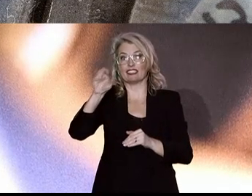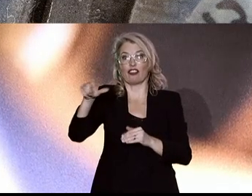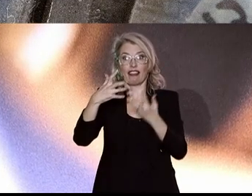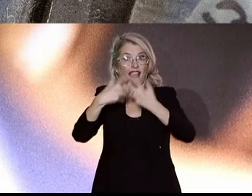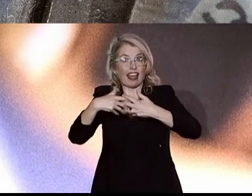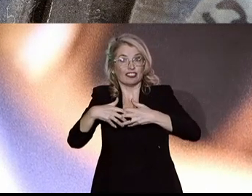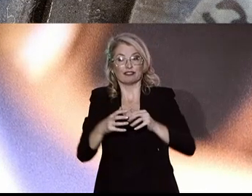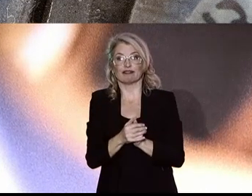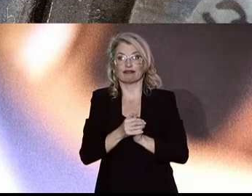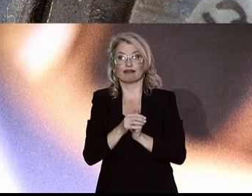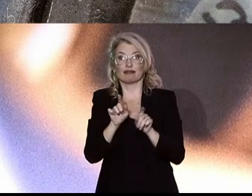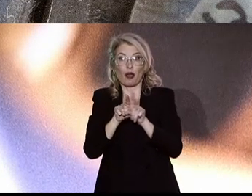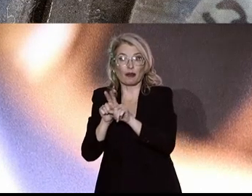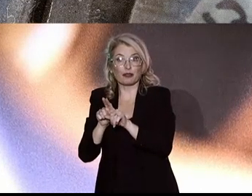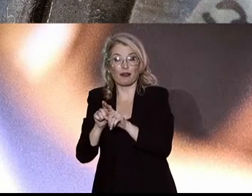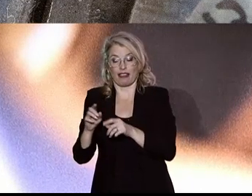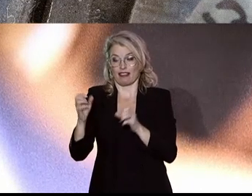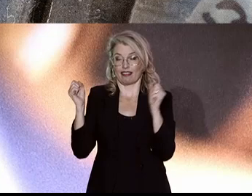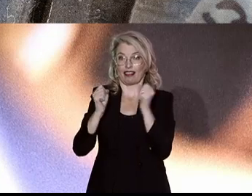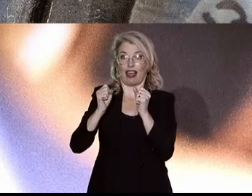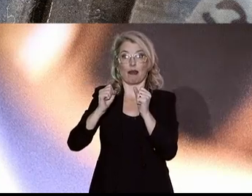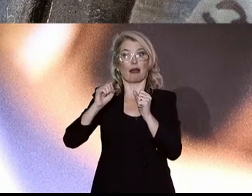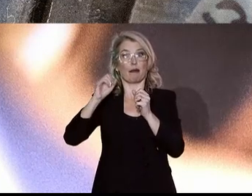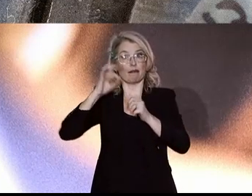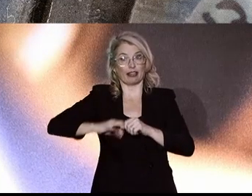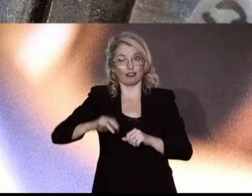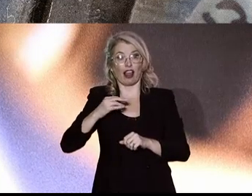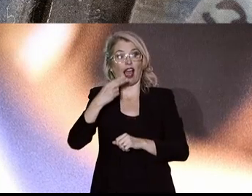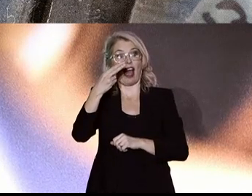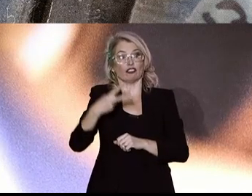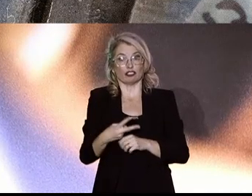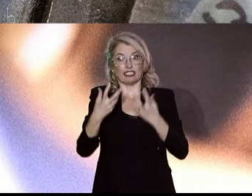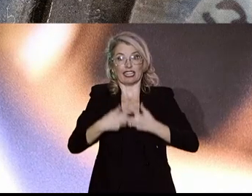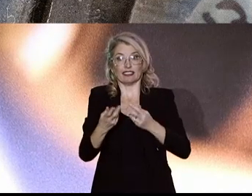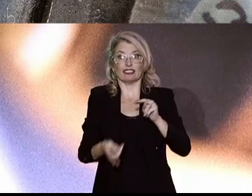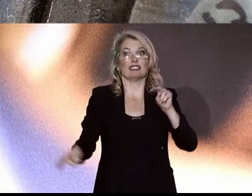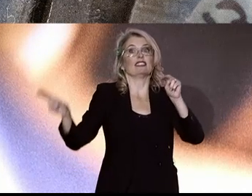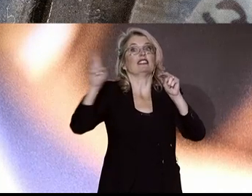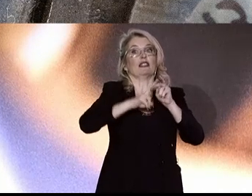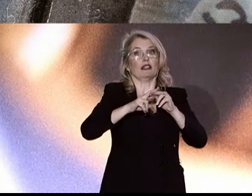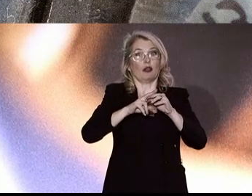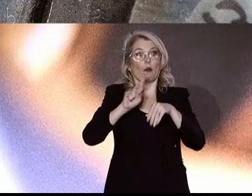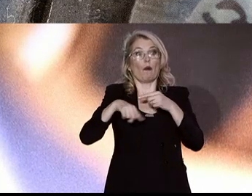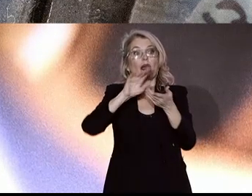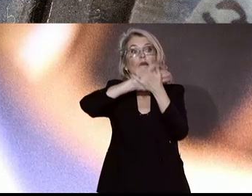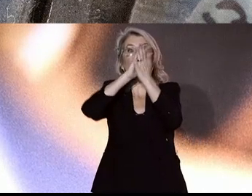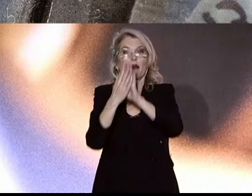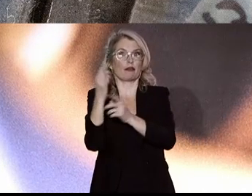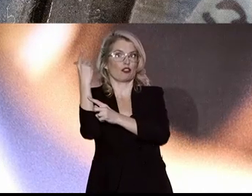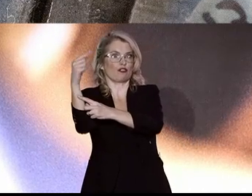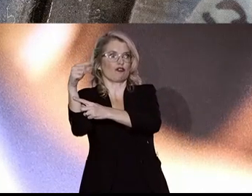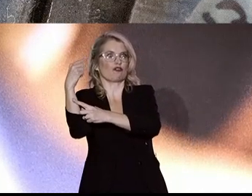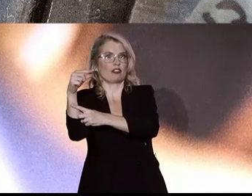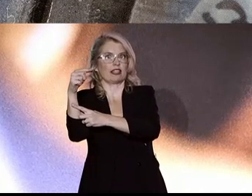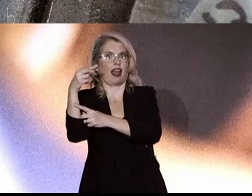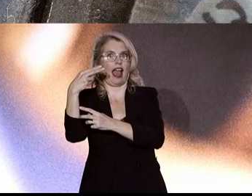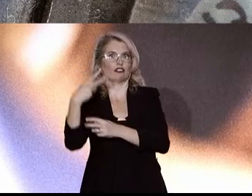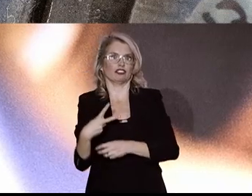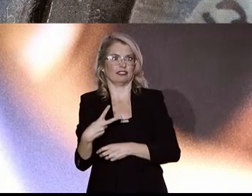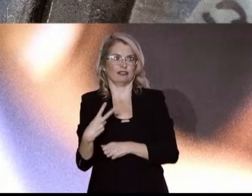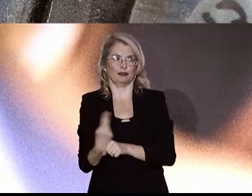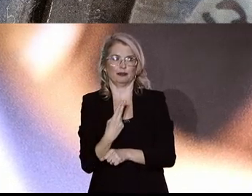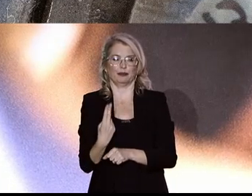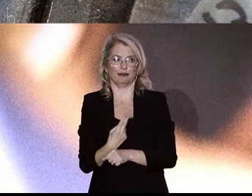that, the climate benefit of the hydrogen engine increases even more when you use green